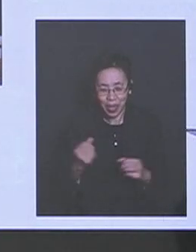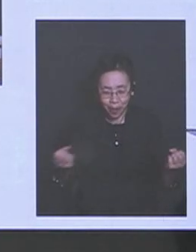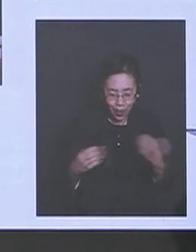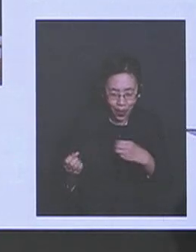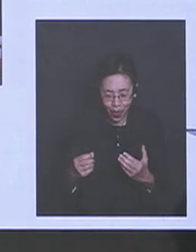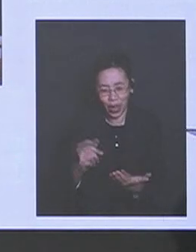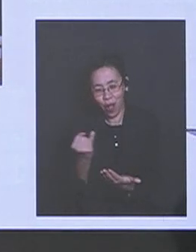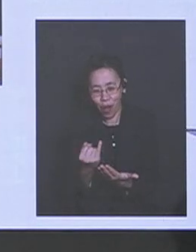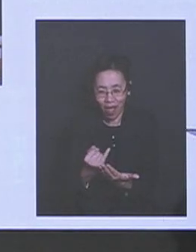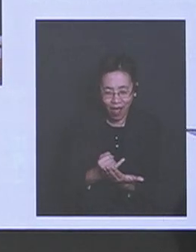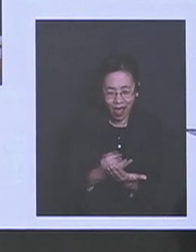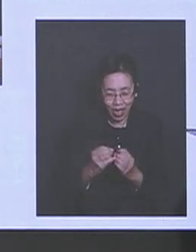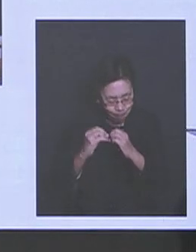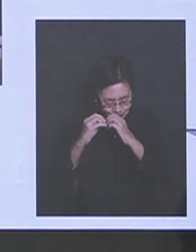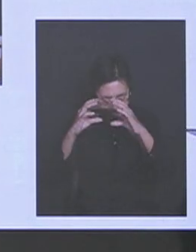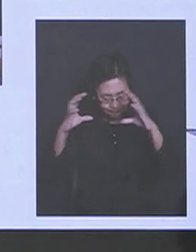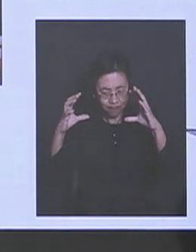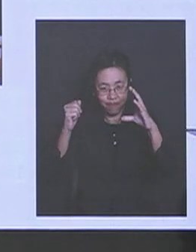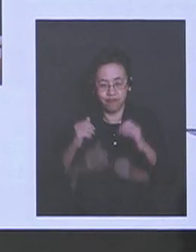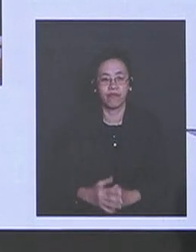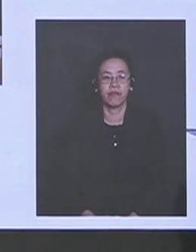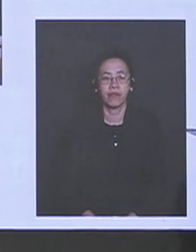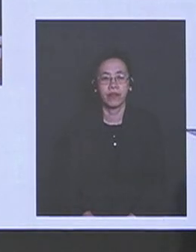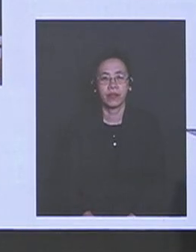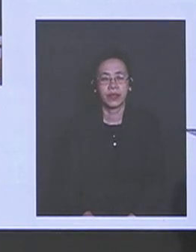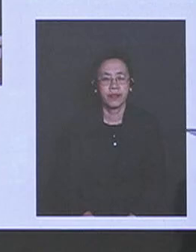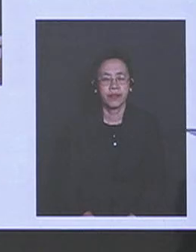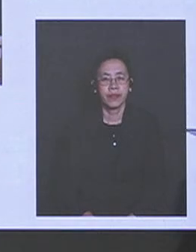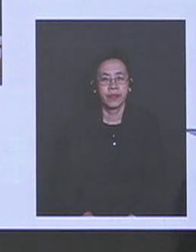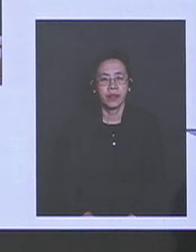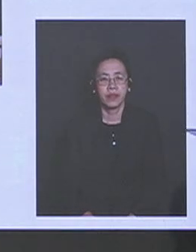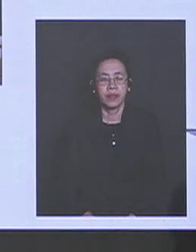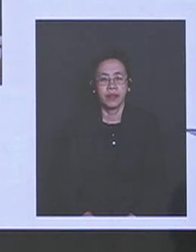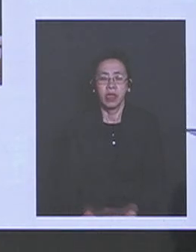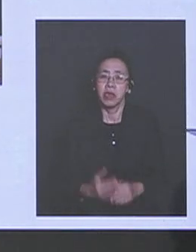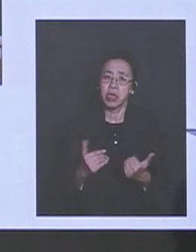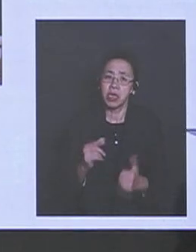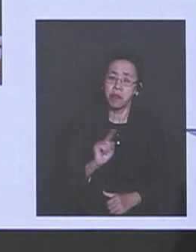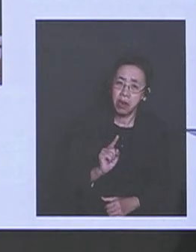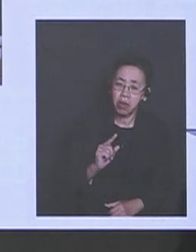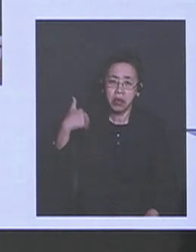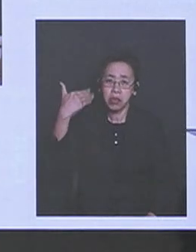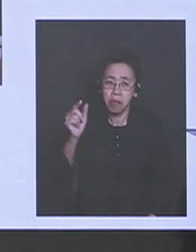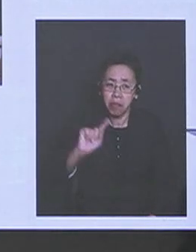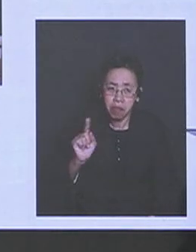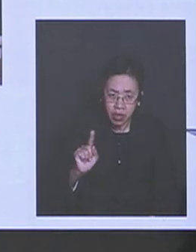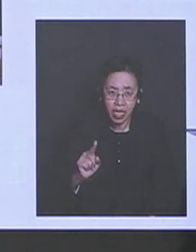current and future conditions. But the important thing is to use these tools as a way to create this give and